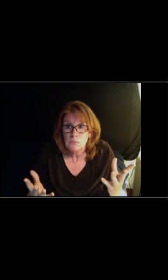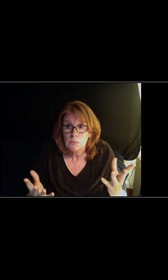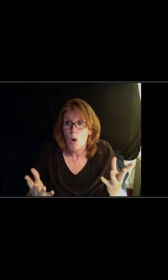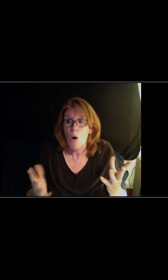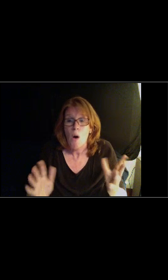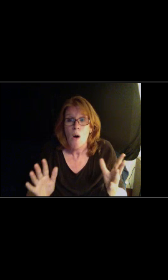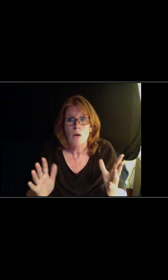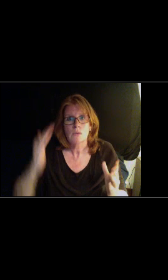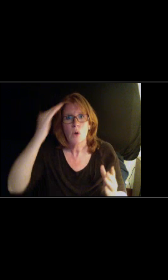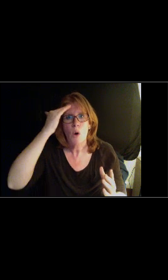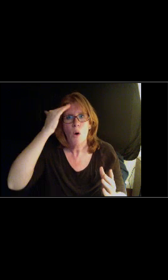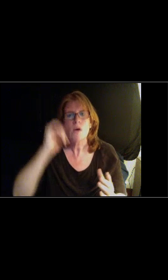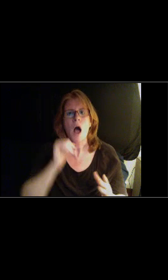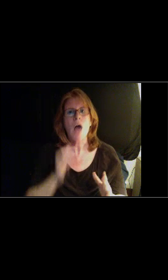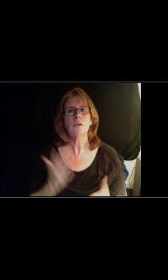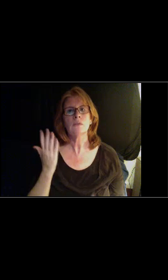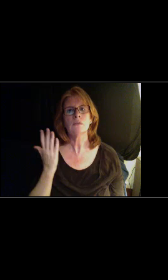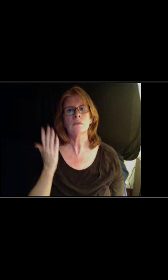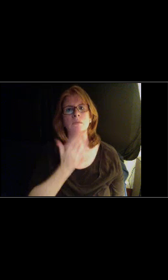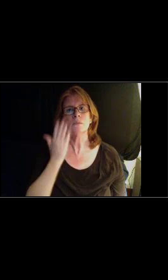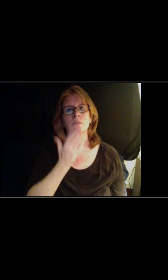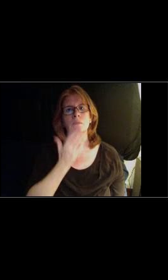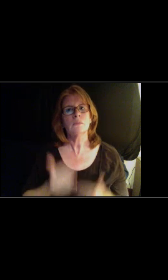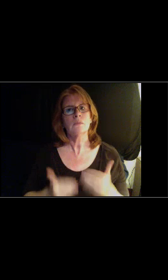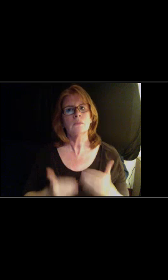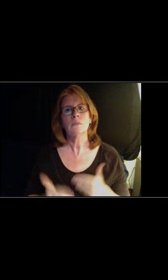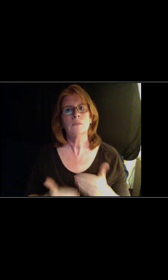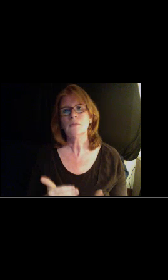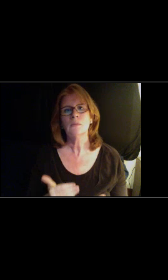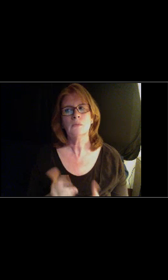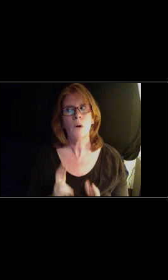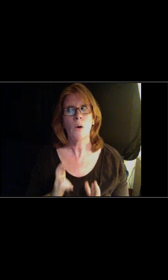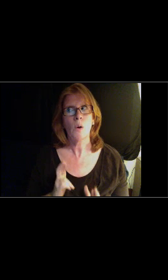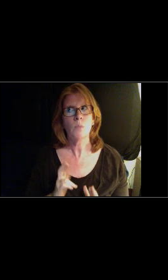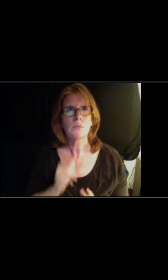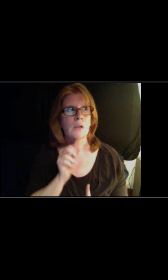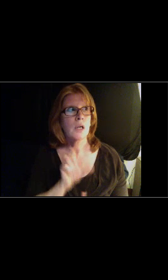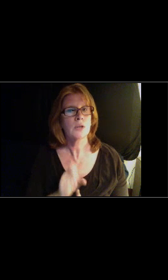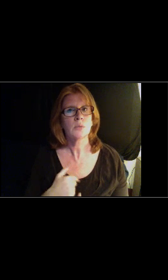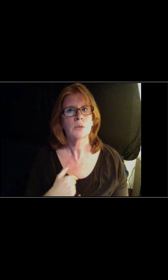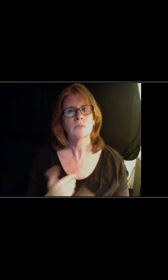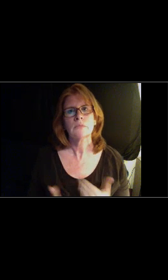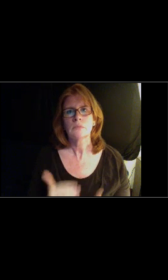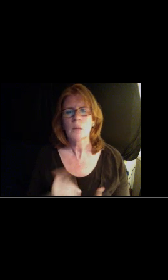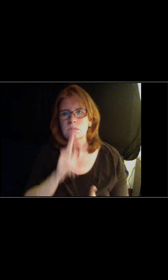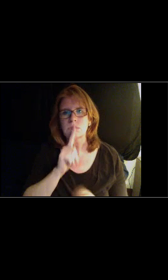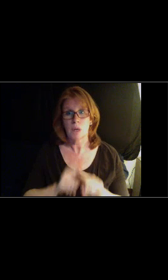setting, that I need to keep everyone informed as to how I'm approaching the work.